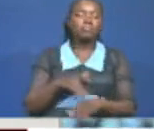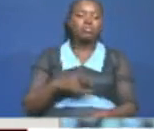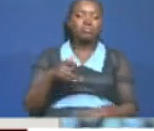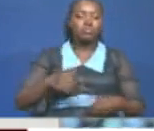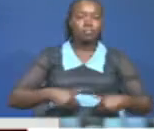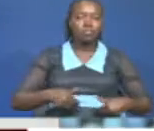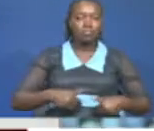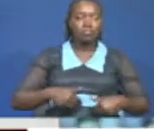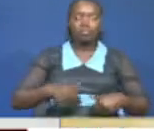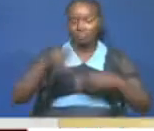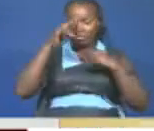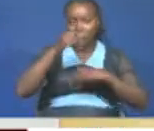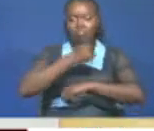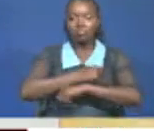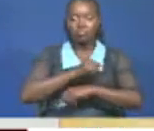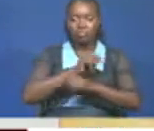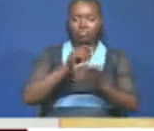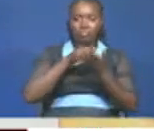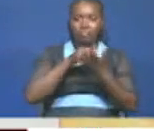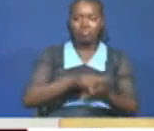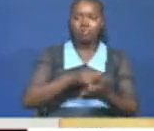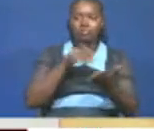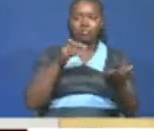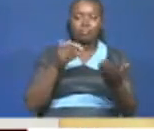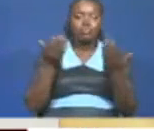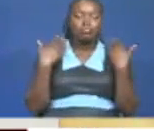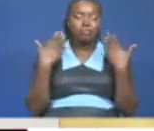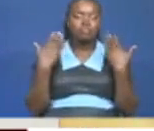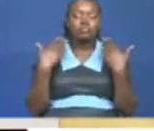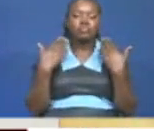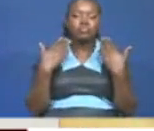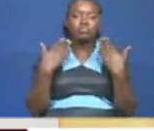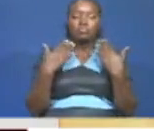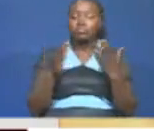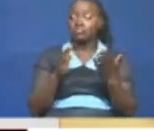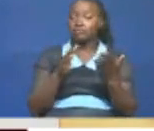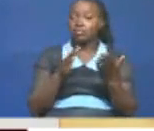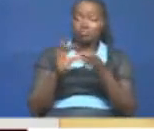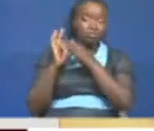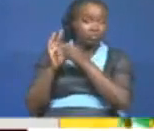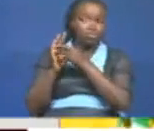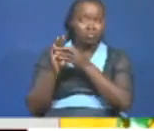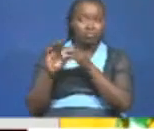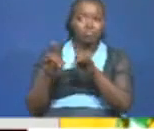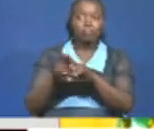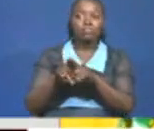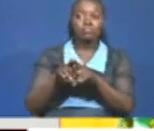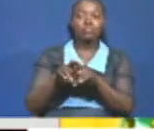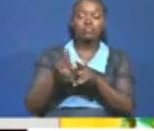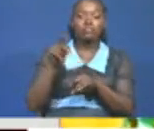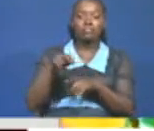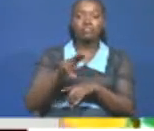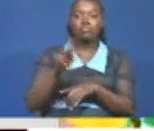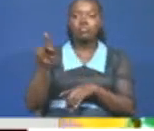school transition might interfere with the Ameru rite of passage, Kenya Union of Post-Primary Teachers is of a different view. Learning